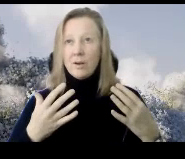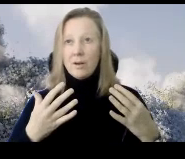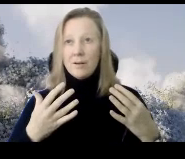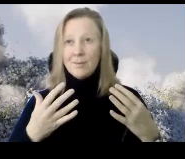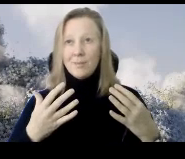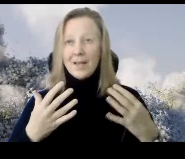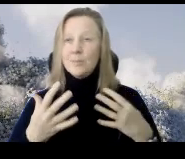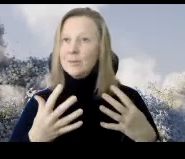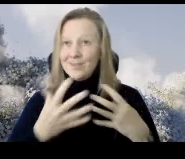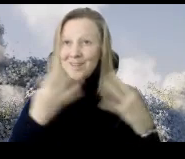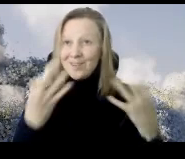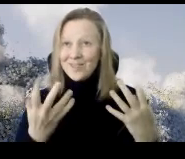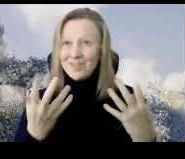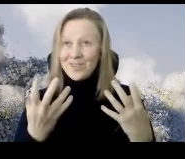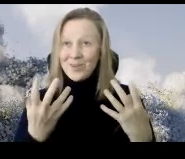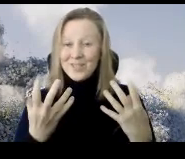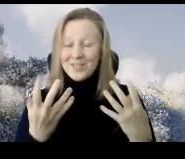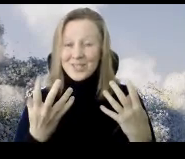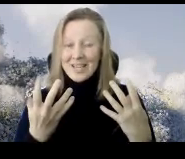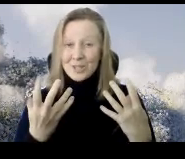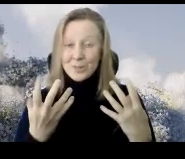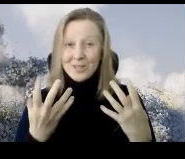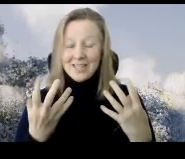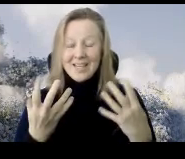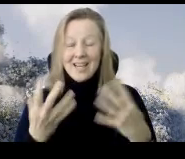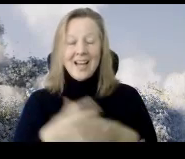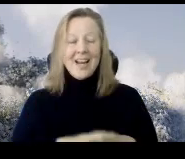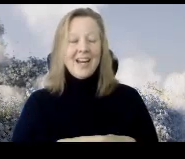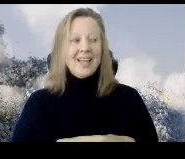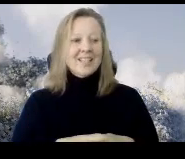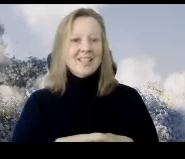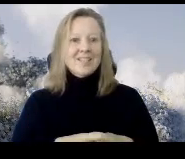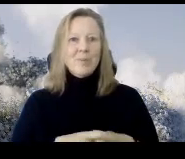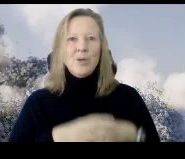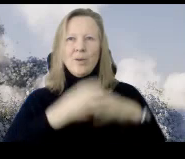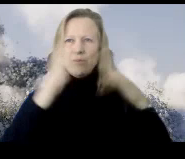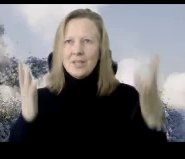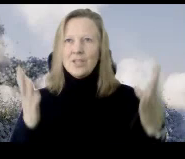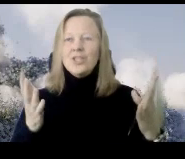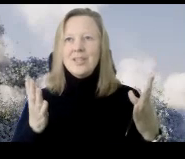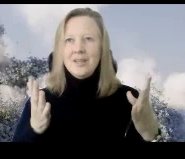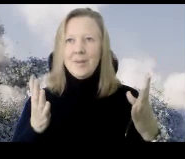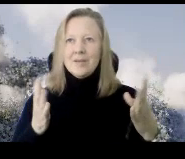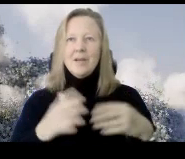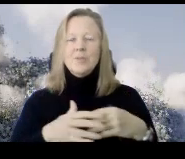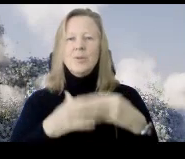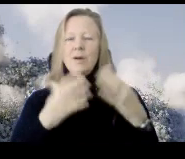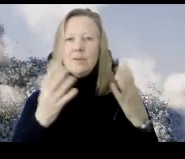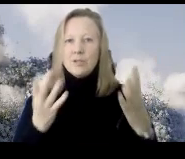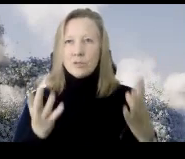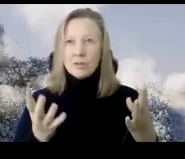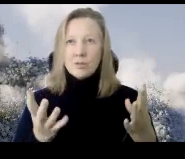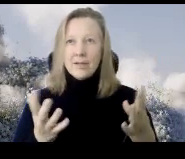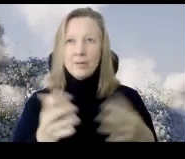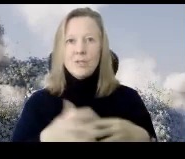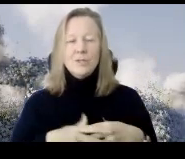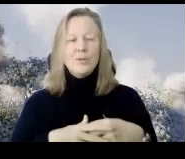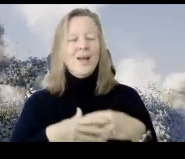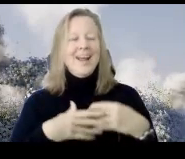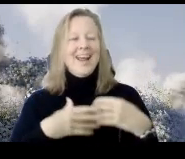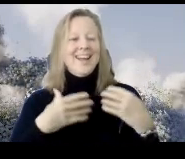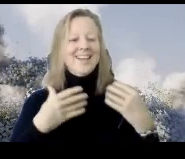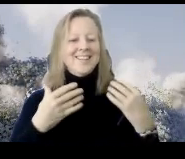you're whenever according to your schedule. But you have to finish in the amount of time. So you have an instructor that